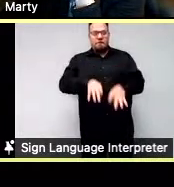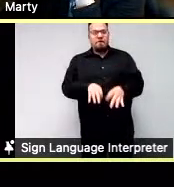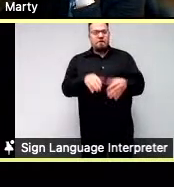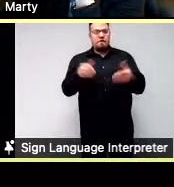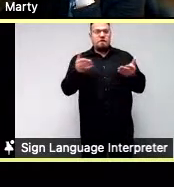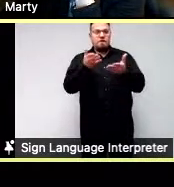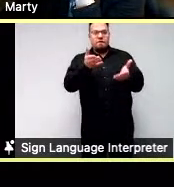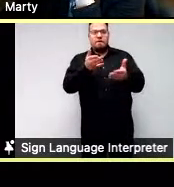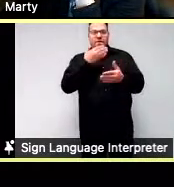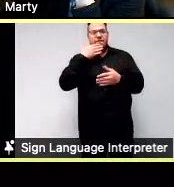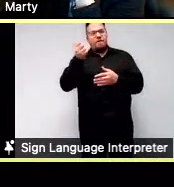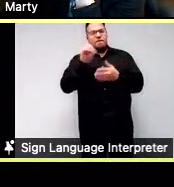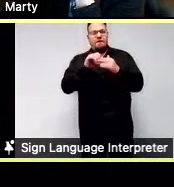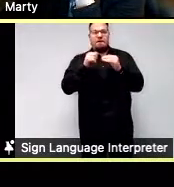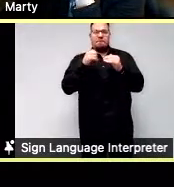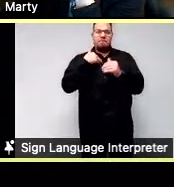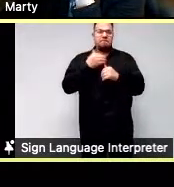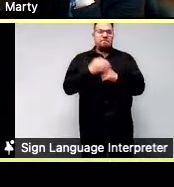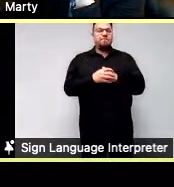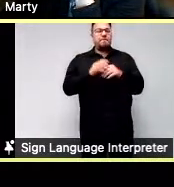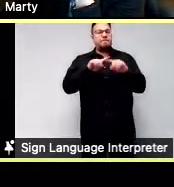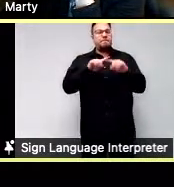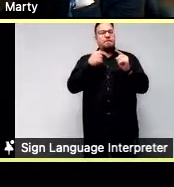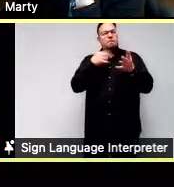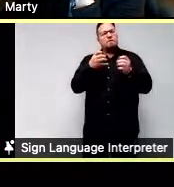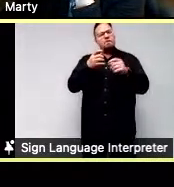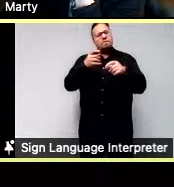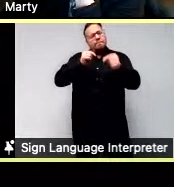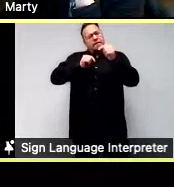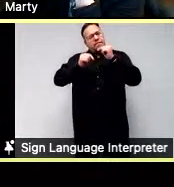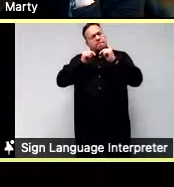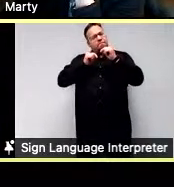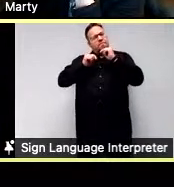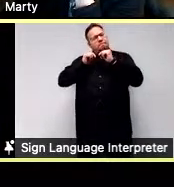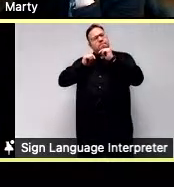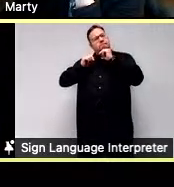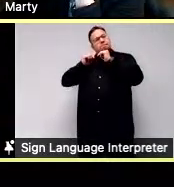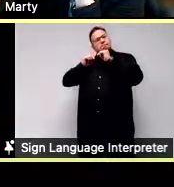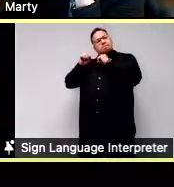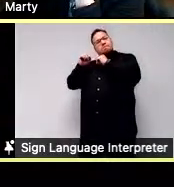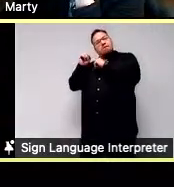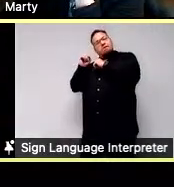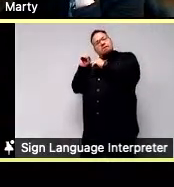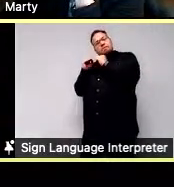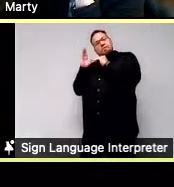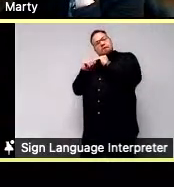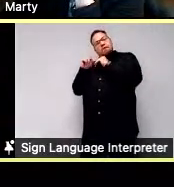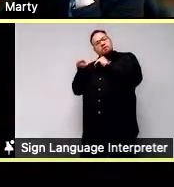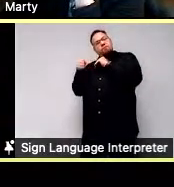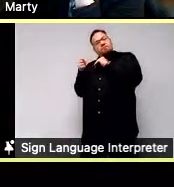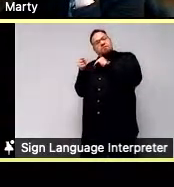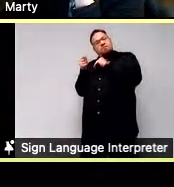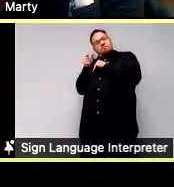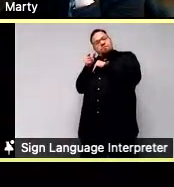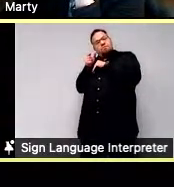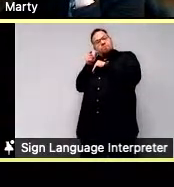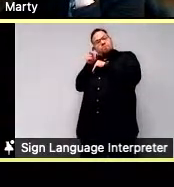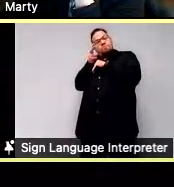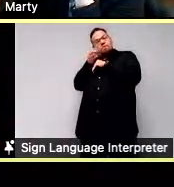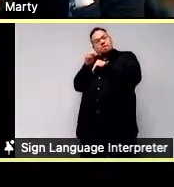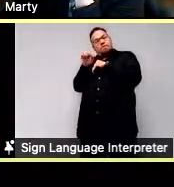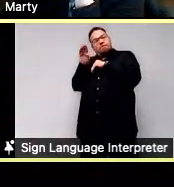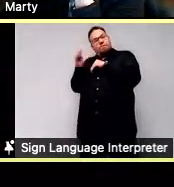way. But I do want to take you back just a little bit further than just 2014. This was